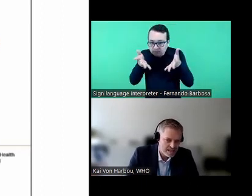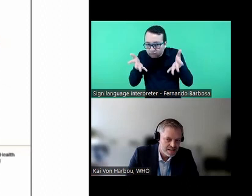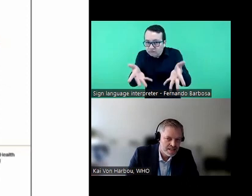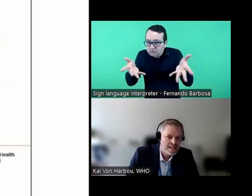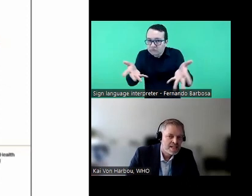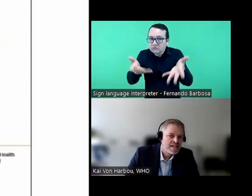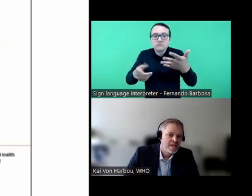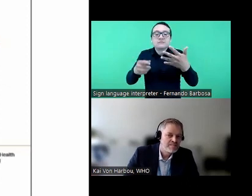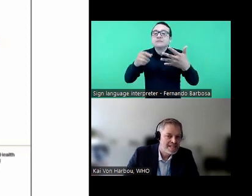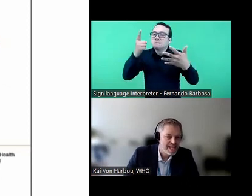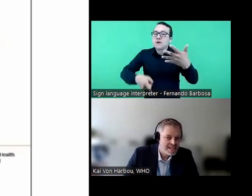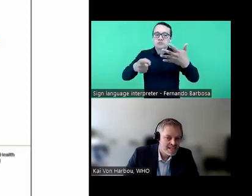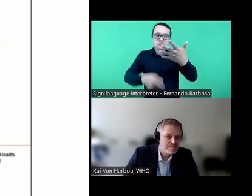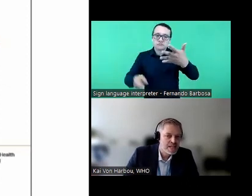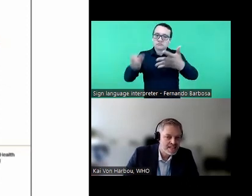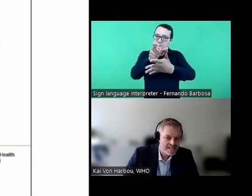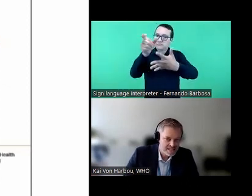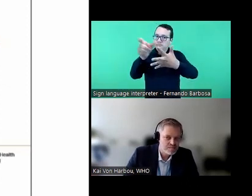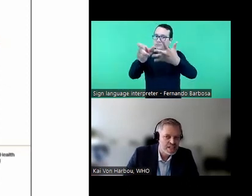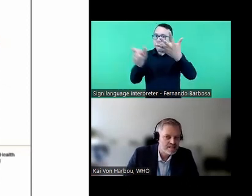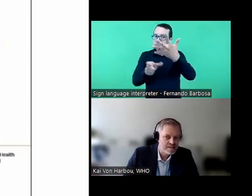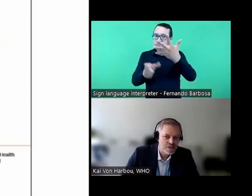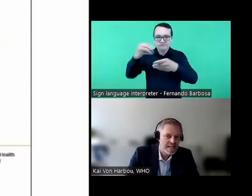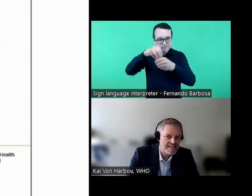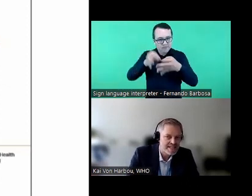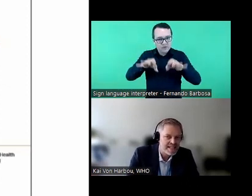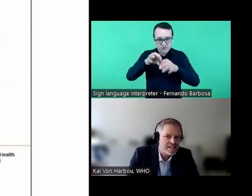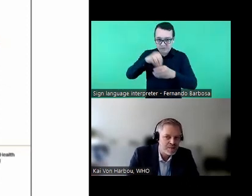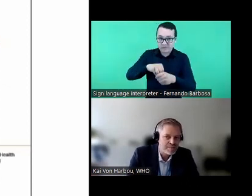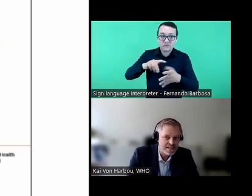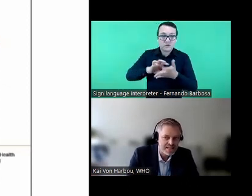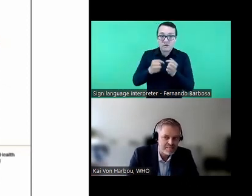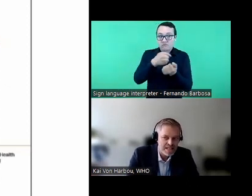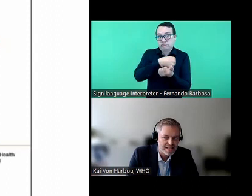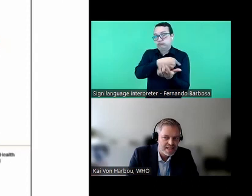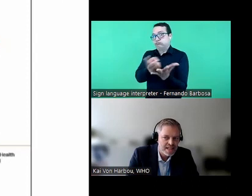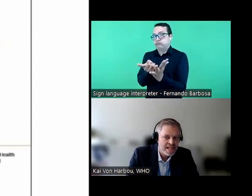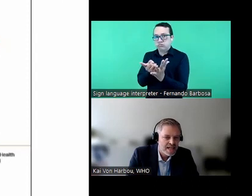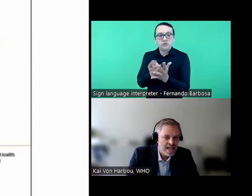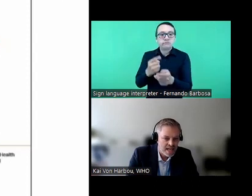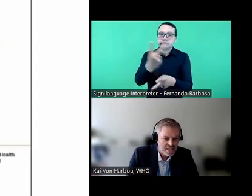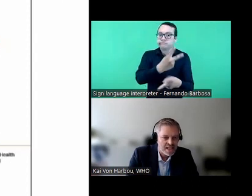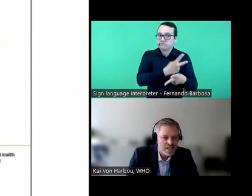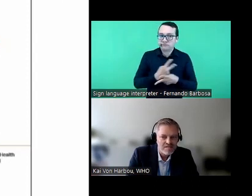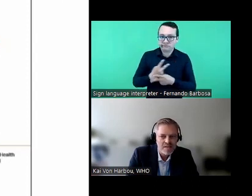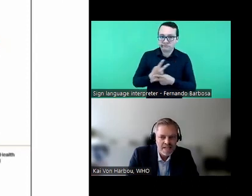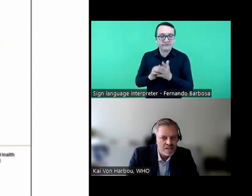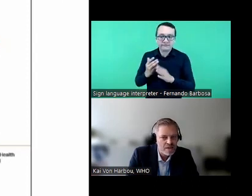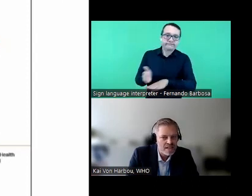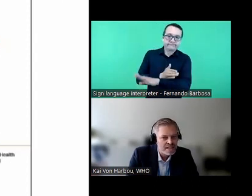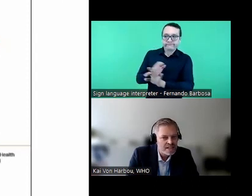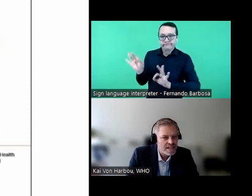plan. And maintaining a multi-hazard emergency response plan is a key preparedness capacity at the country level,